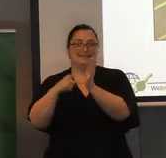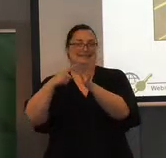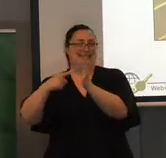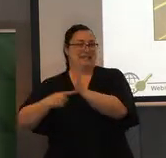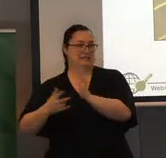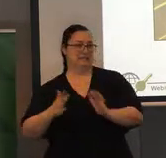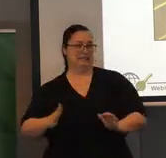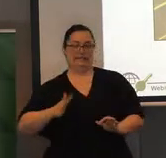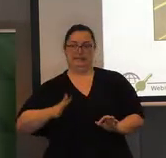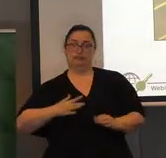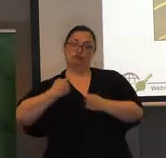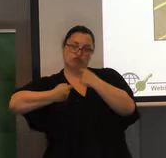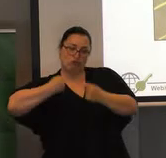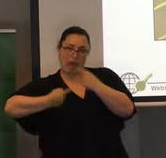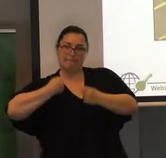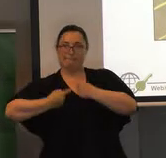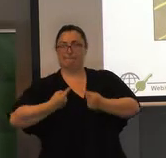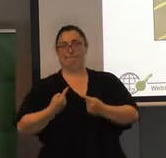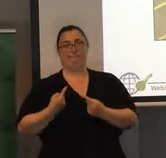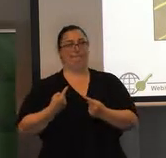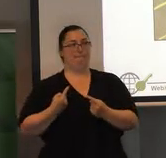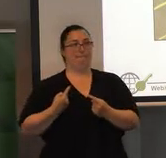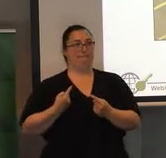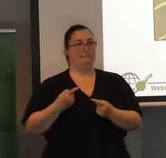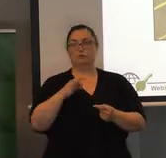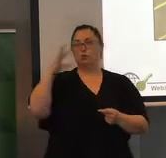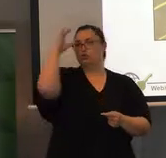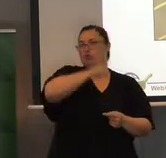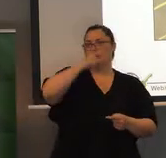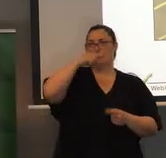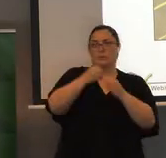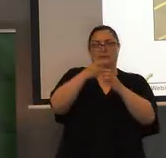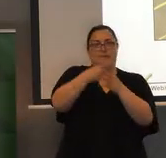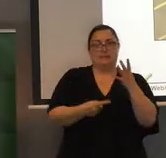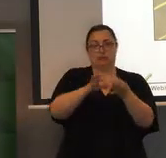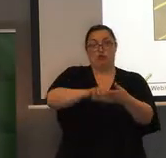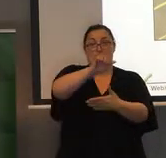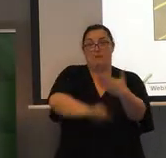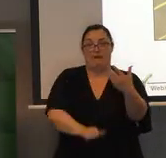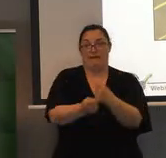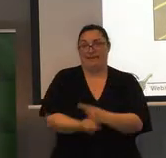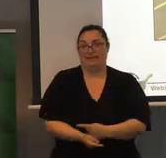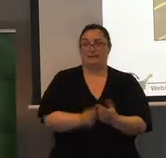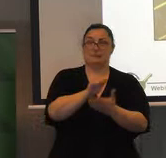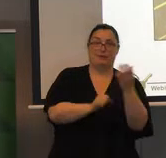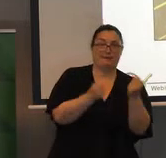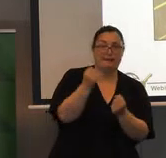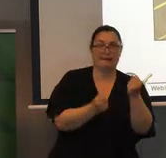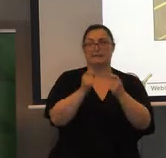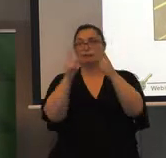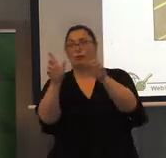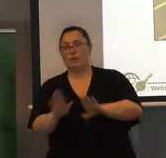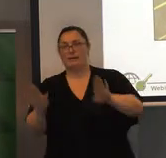don't we? So that we can describe for the user where that is. Don't assume that people with disabilities don't purchase products, buy cars,